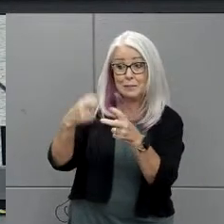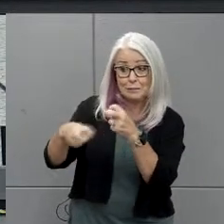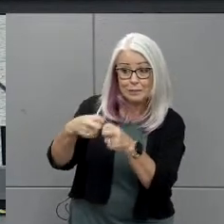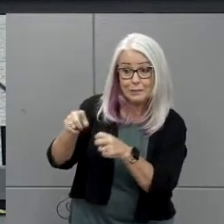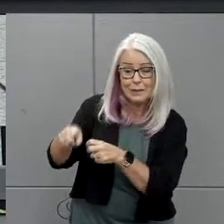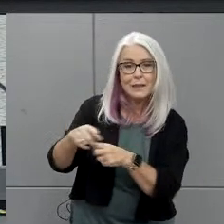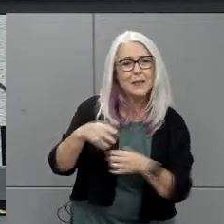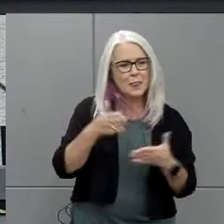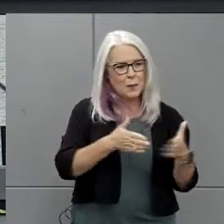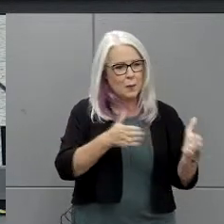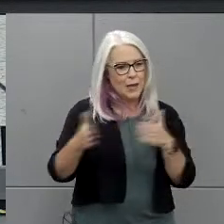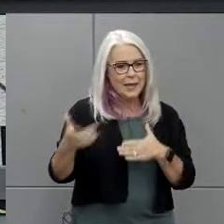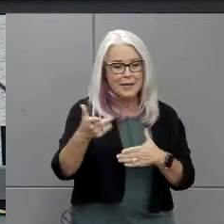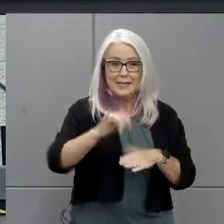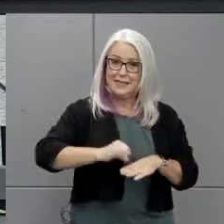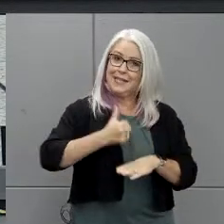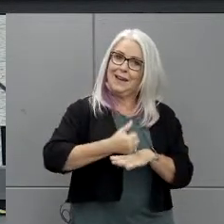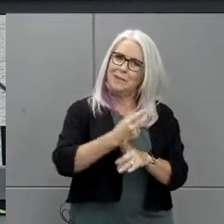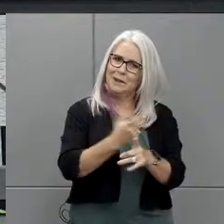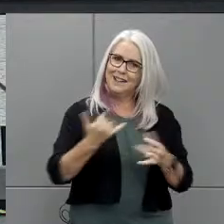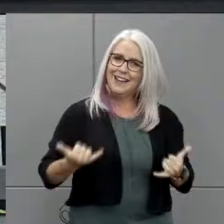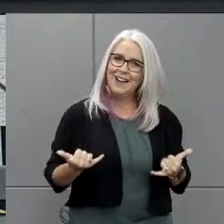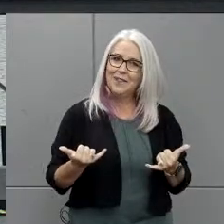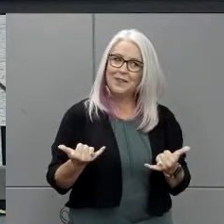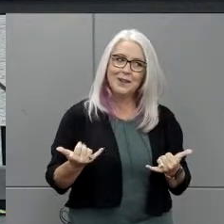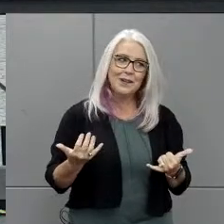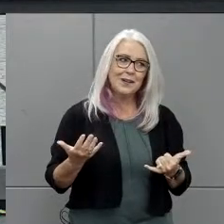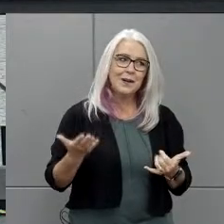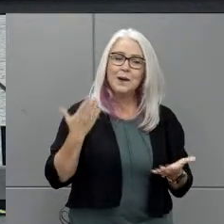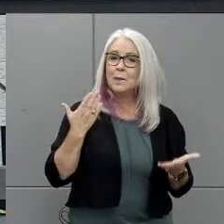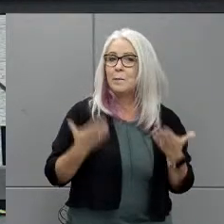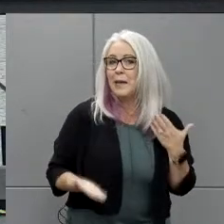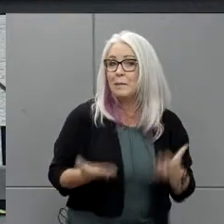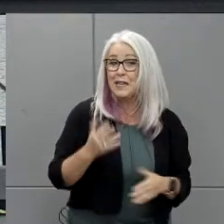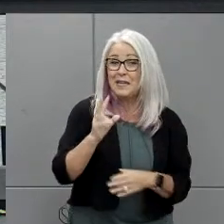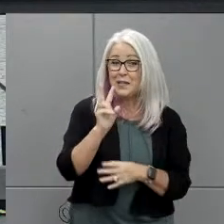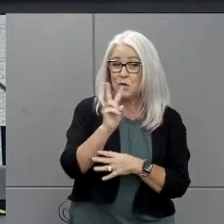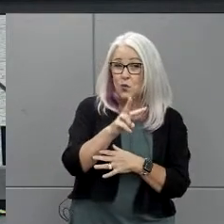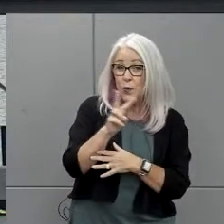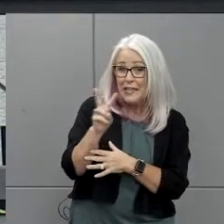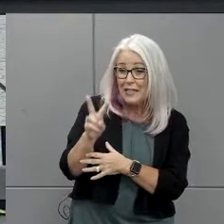is set up right now, it will be possibly 22 months